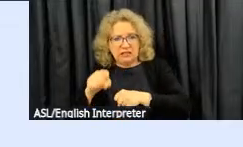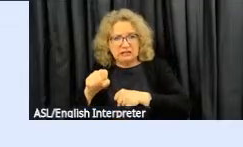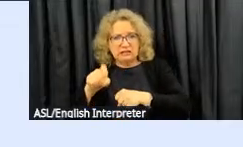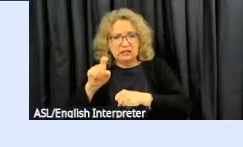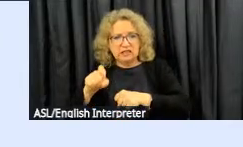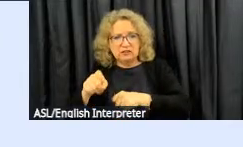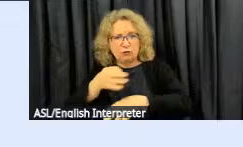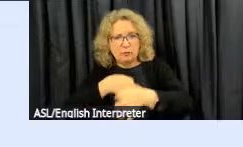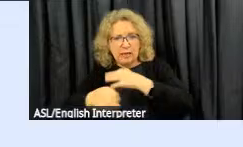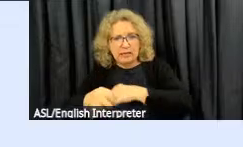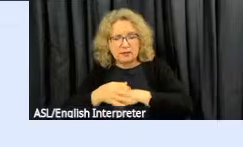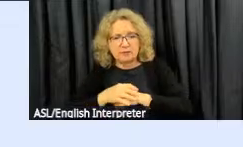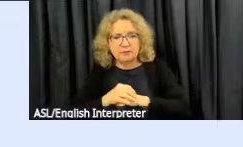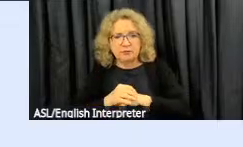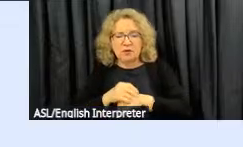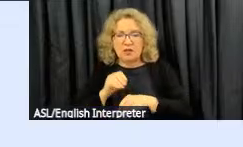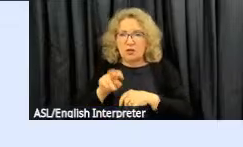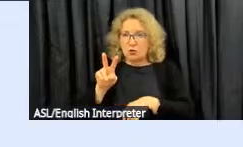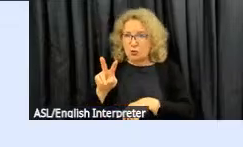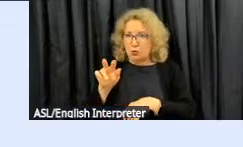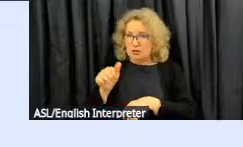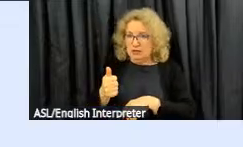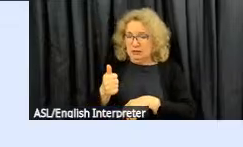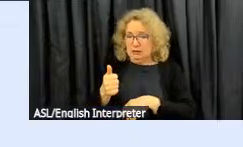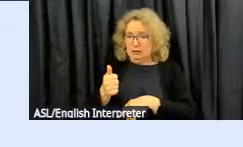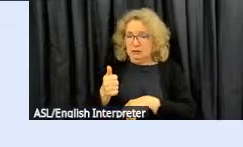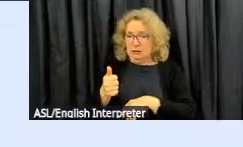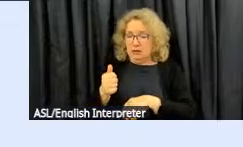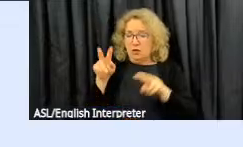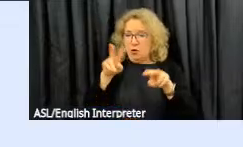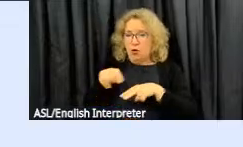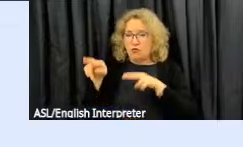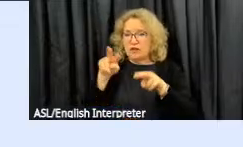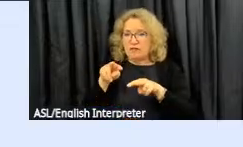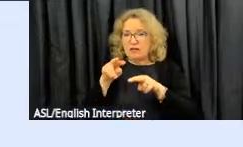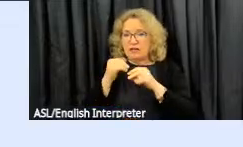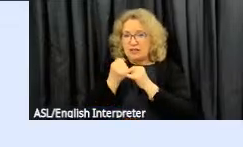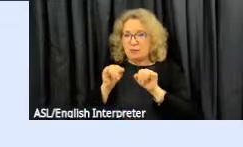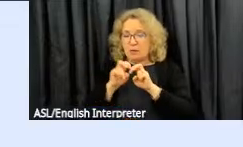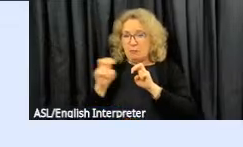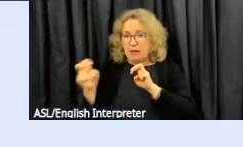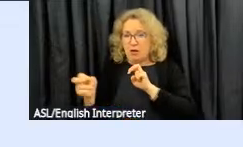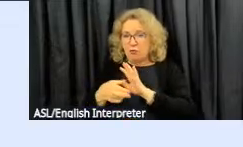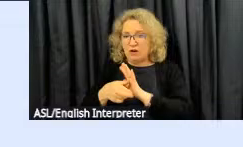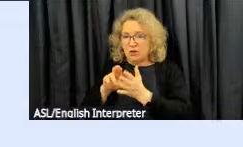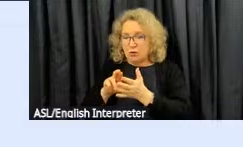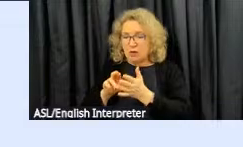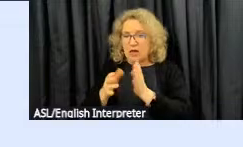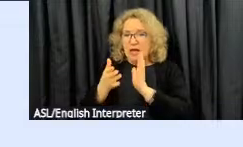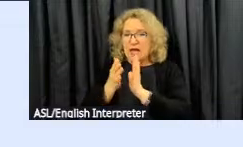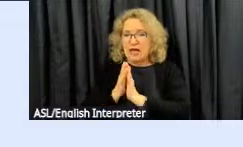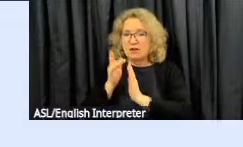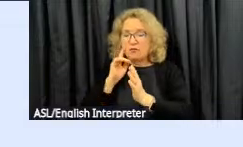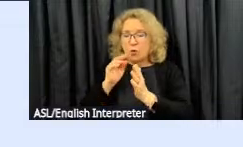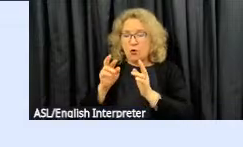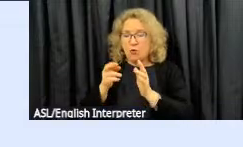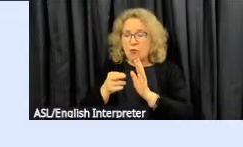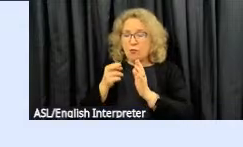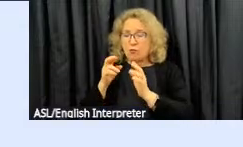2010, the oversight independent panel review asked them for a list of the repairs that the bridge